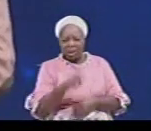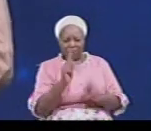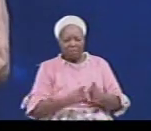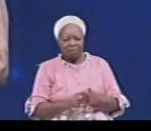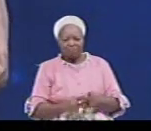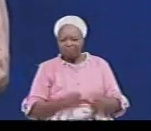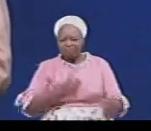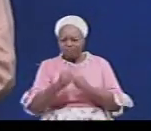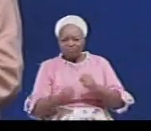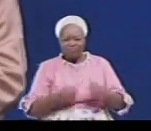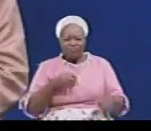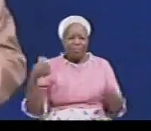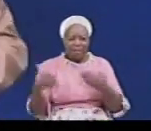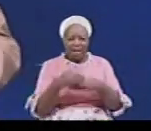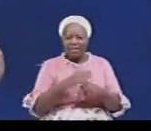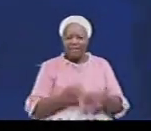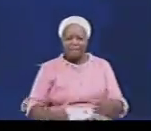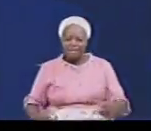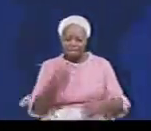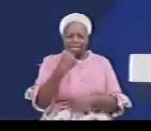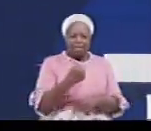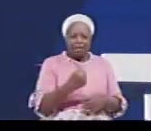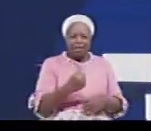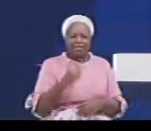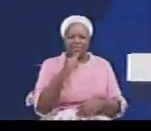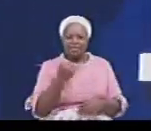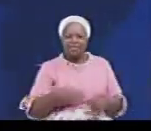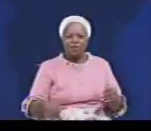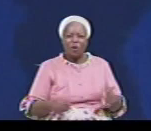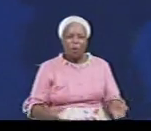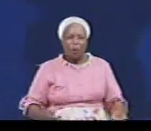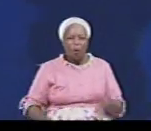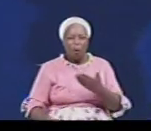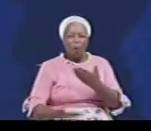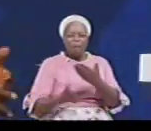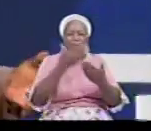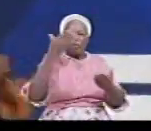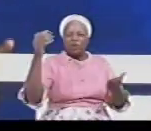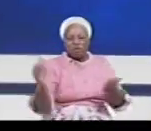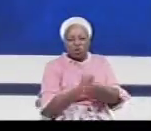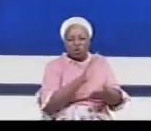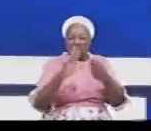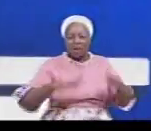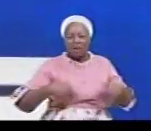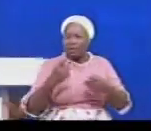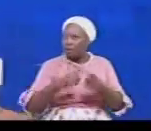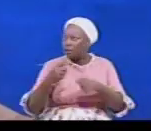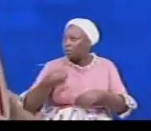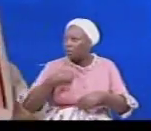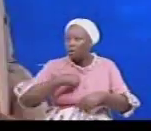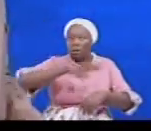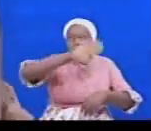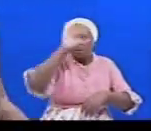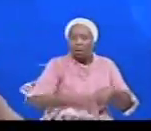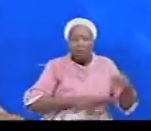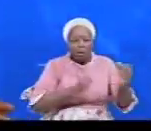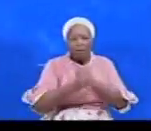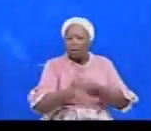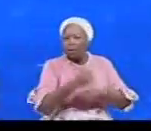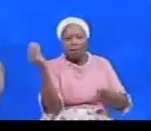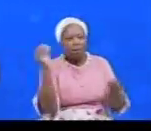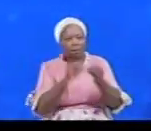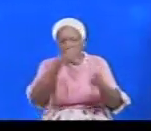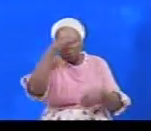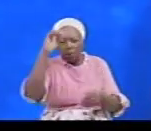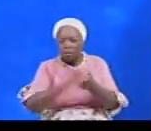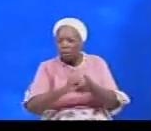almost matched you out of life, and then you said, I'll never fight anymore. The following week you went into that again